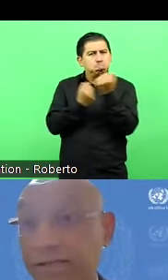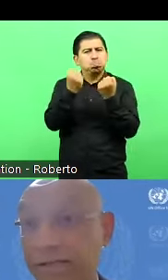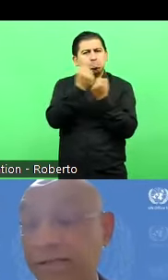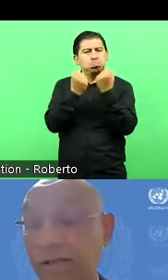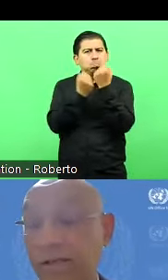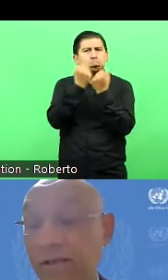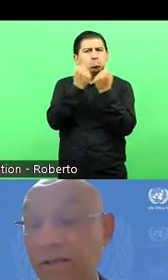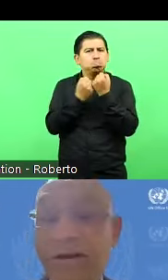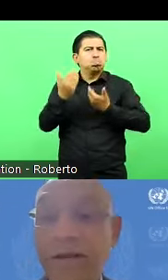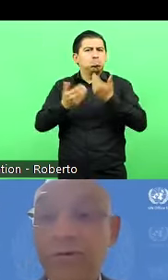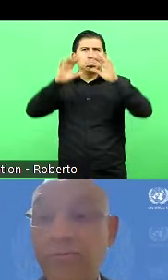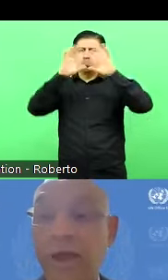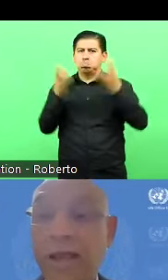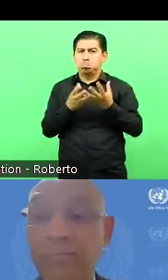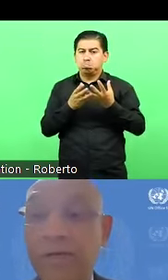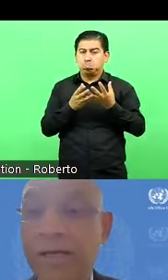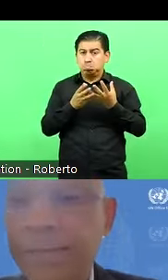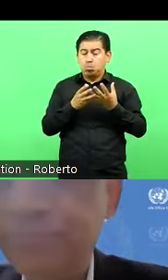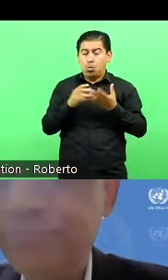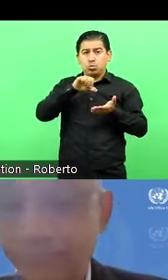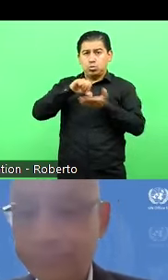other cities who are trying to help